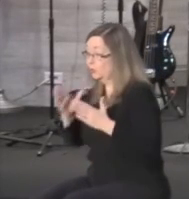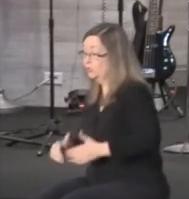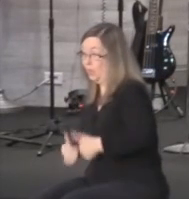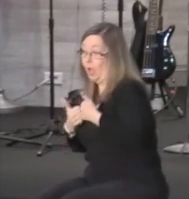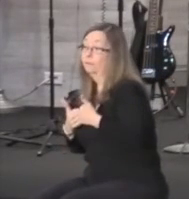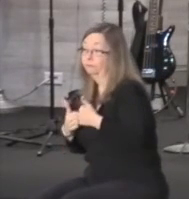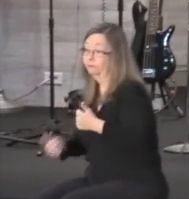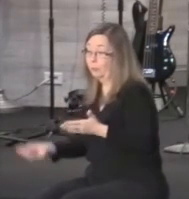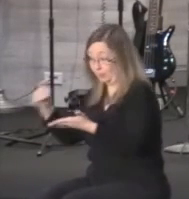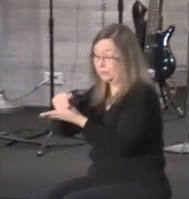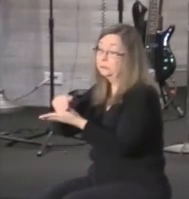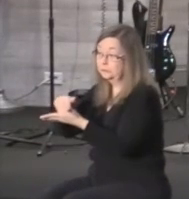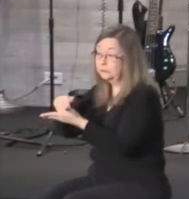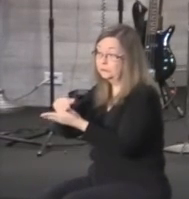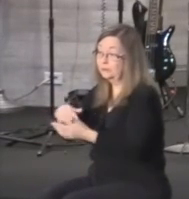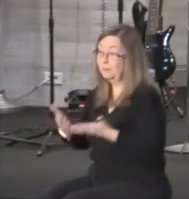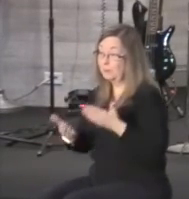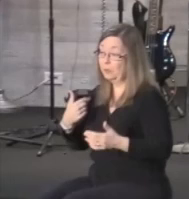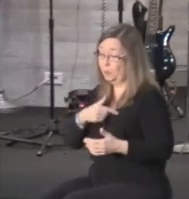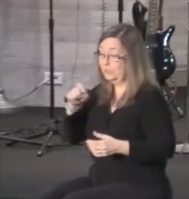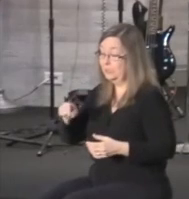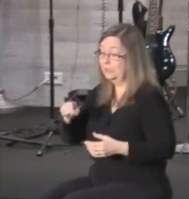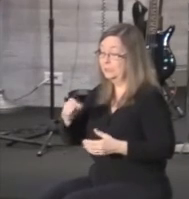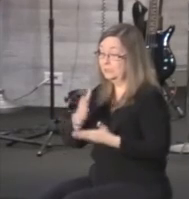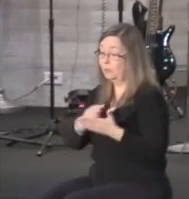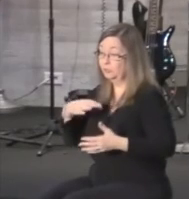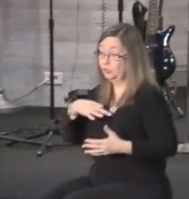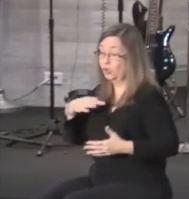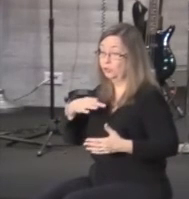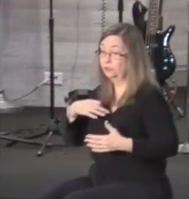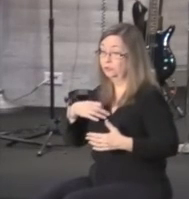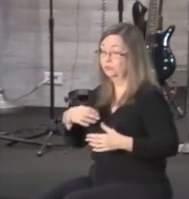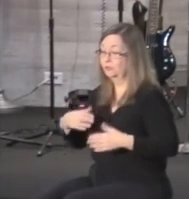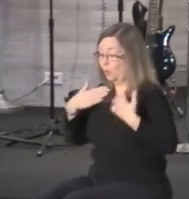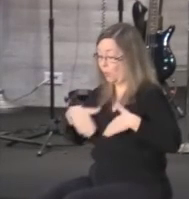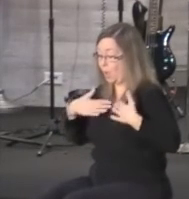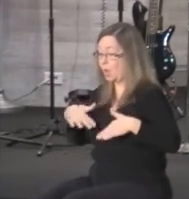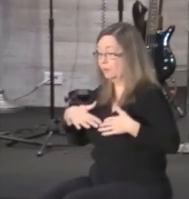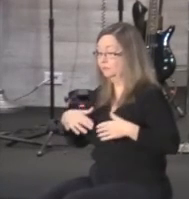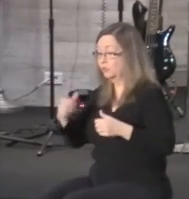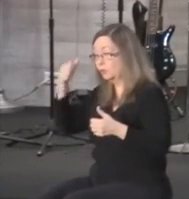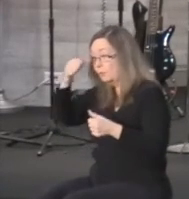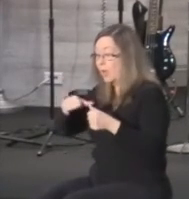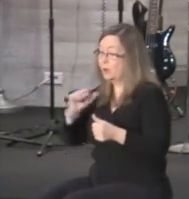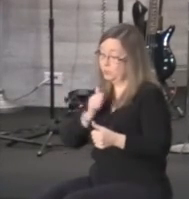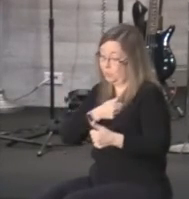Christianity, repeat. Perhaps we need to invest in some shirts and wear them as reminders to ourselves and others in the